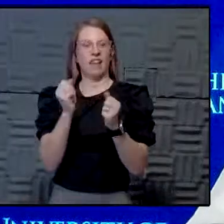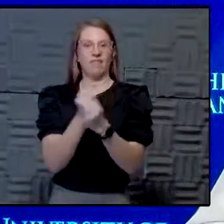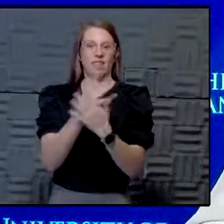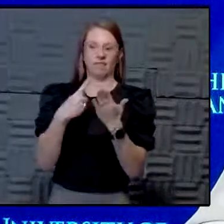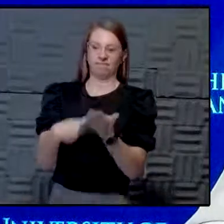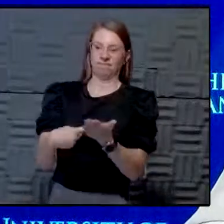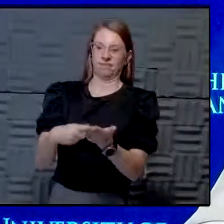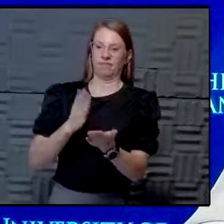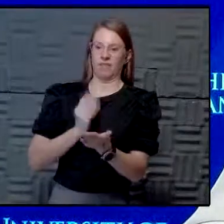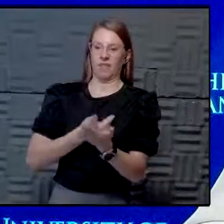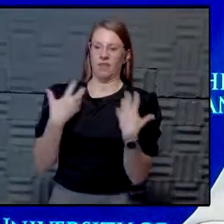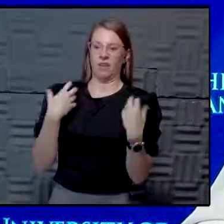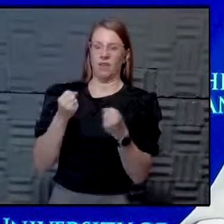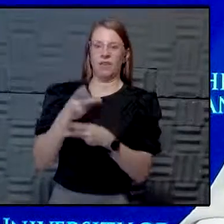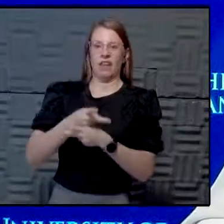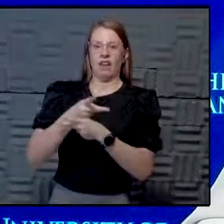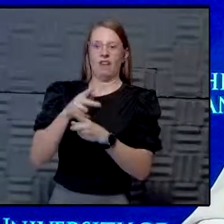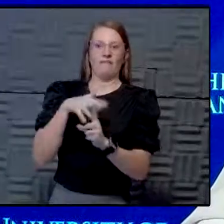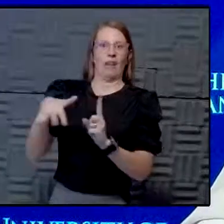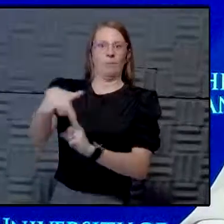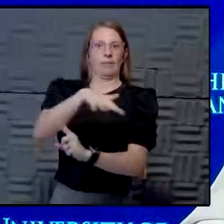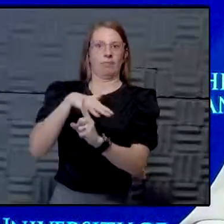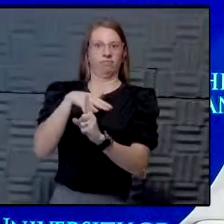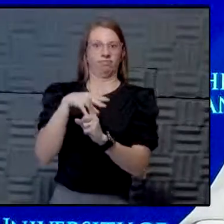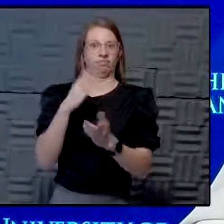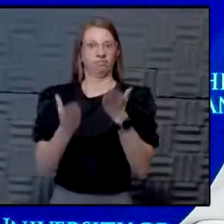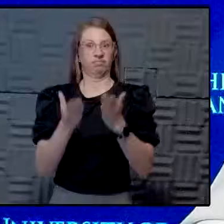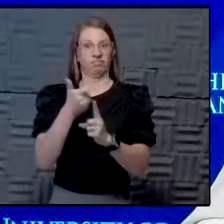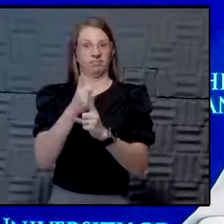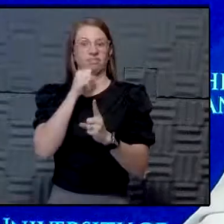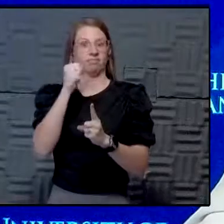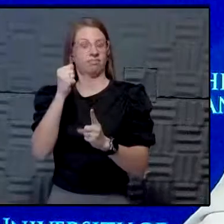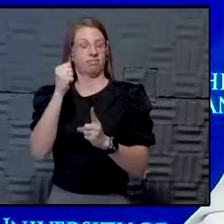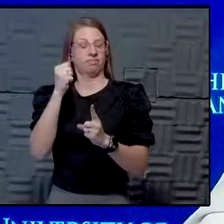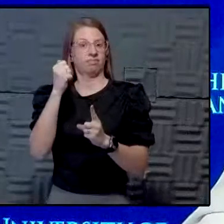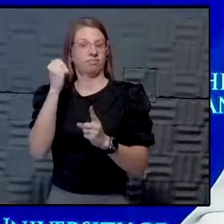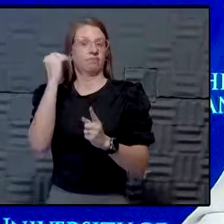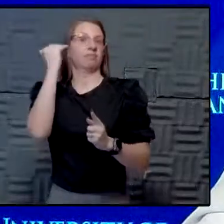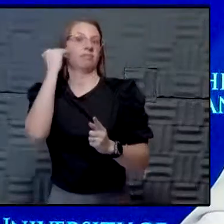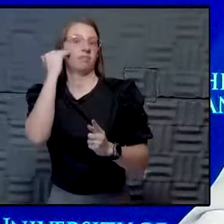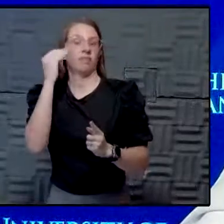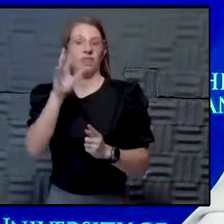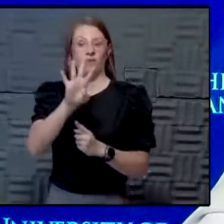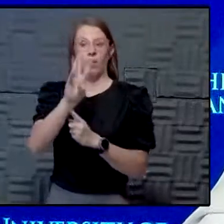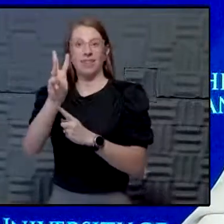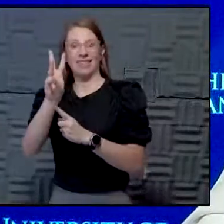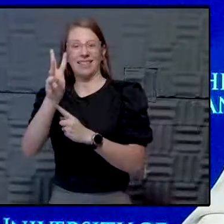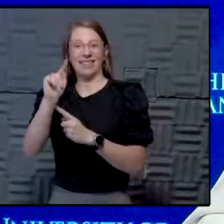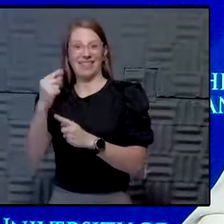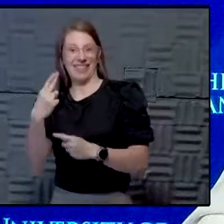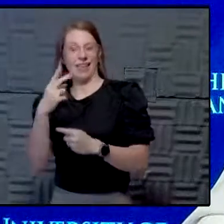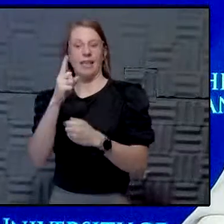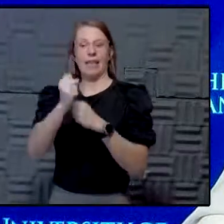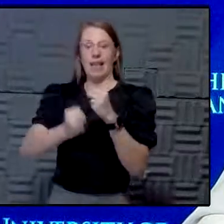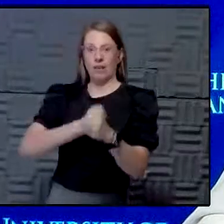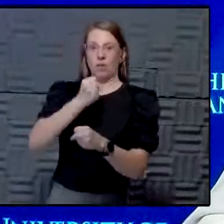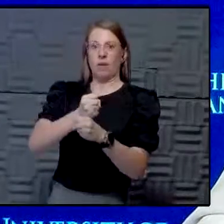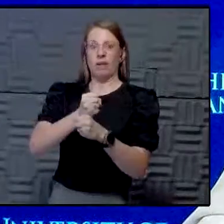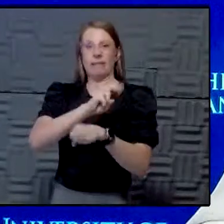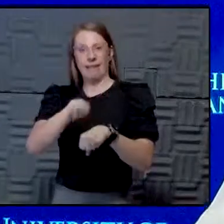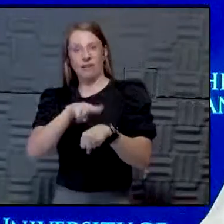on out here in our healthcare environment. You may not be aware, but this week marks the 46th annual